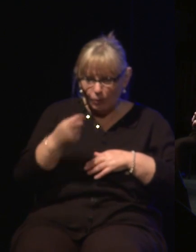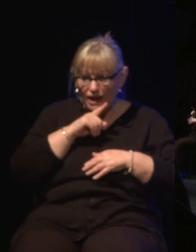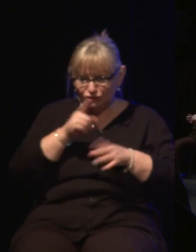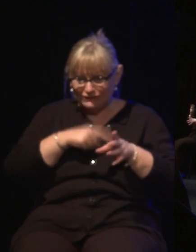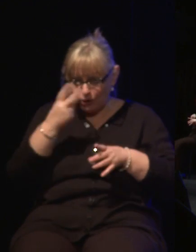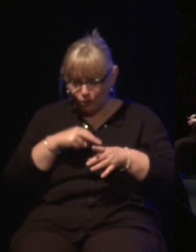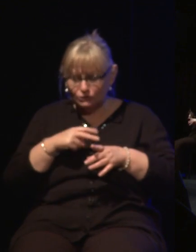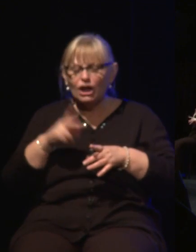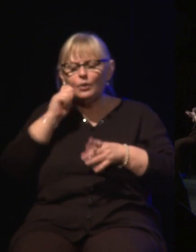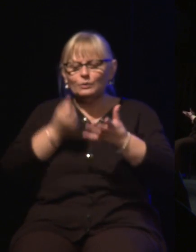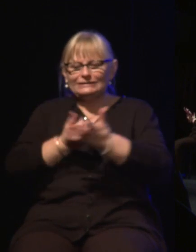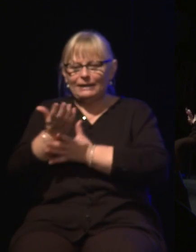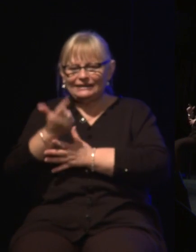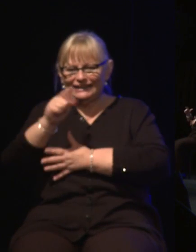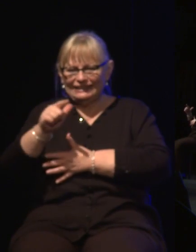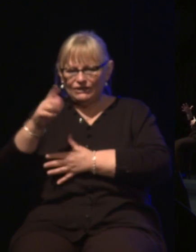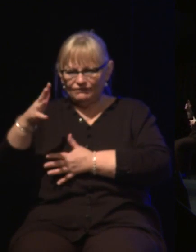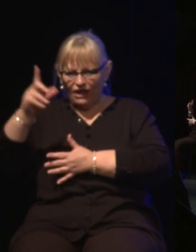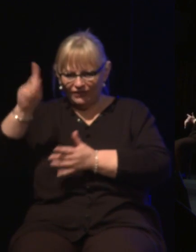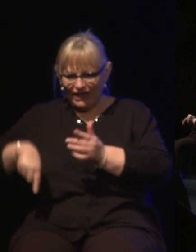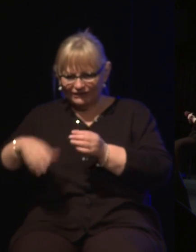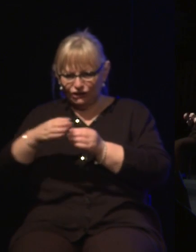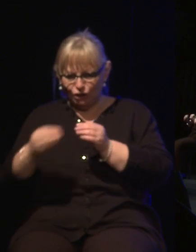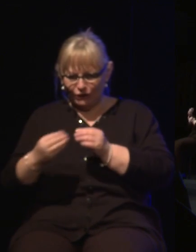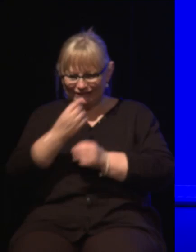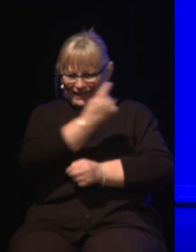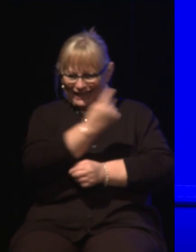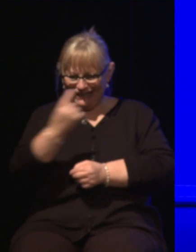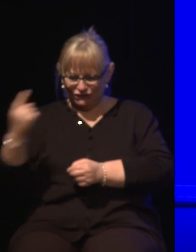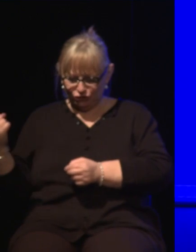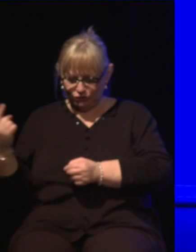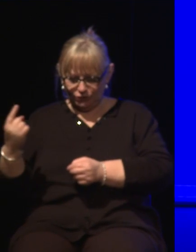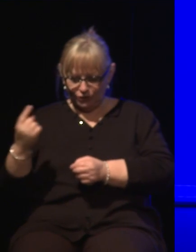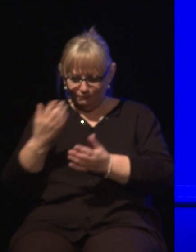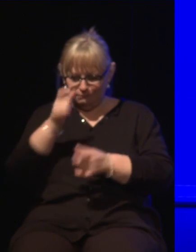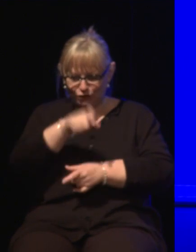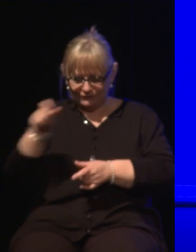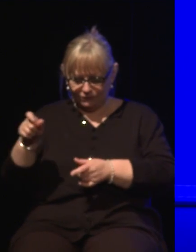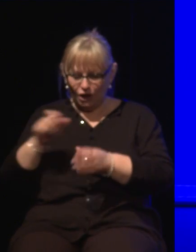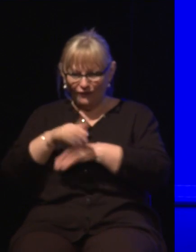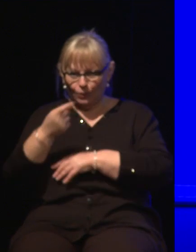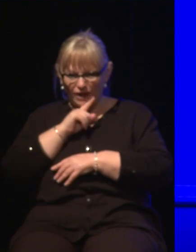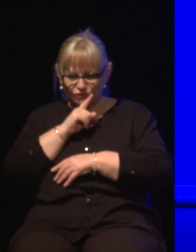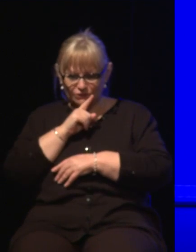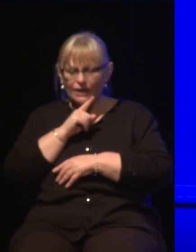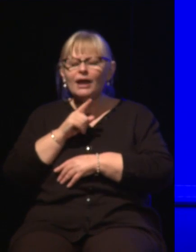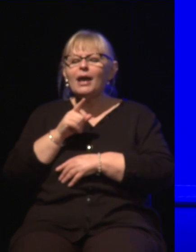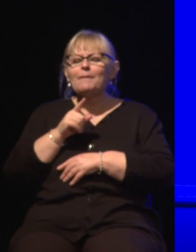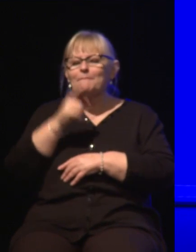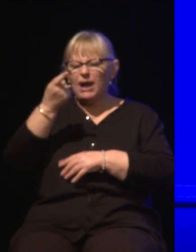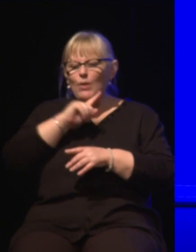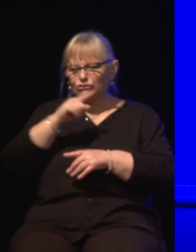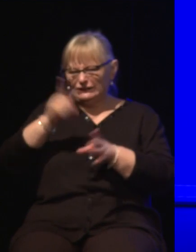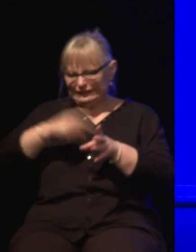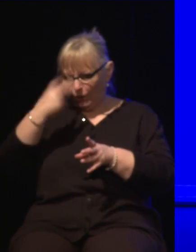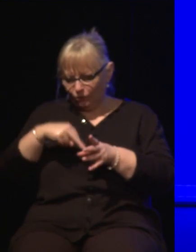we're spending about $75,000 a year per person aged 100 years and over. There are only about 3,500 people over